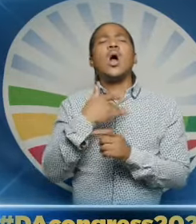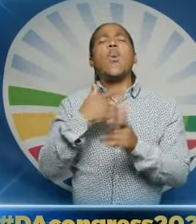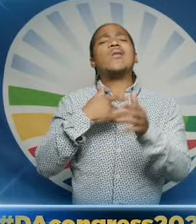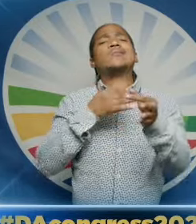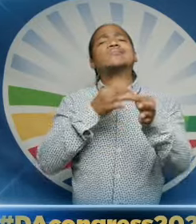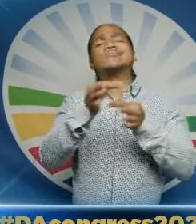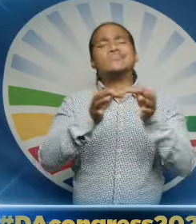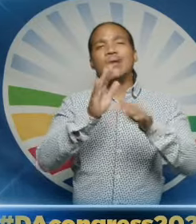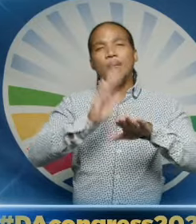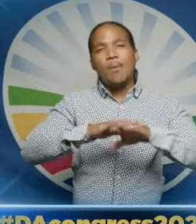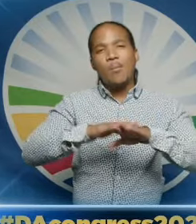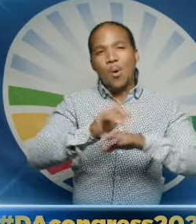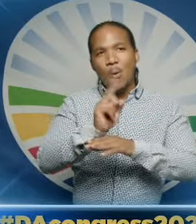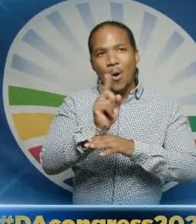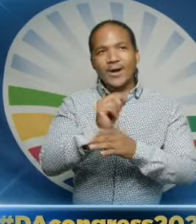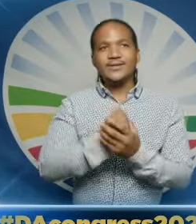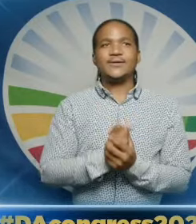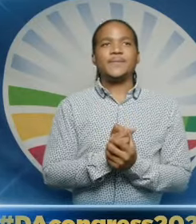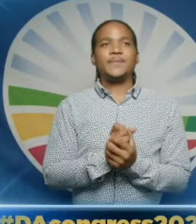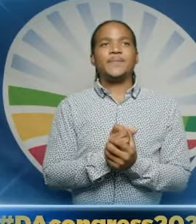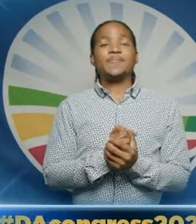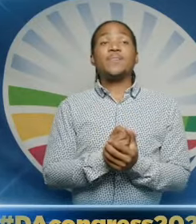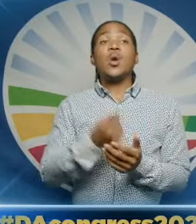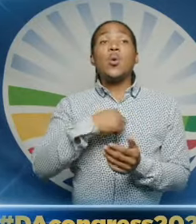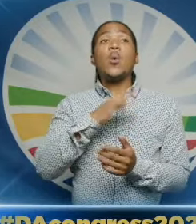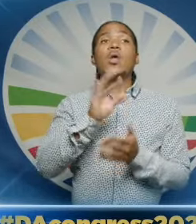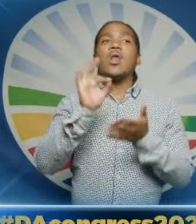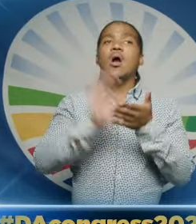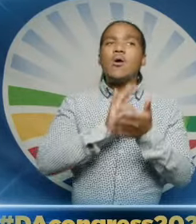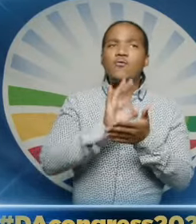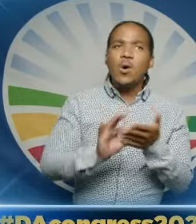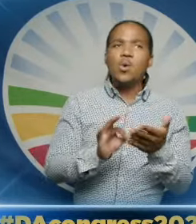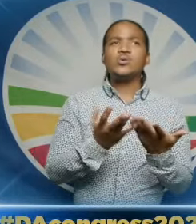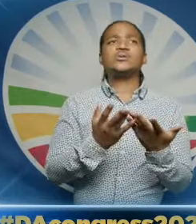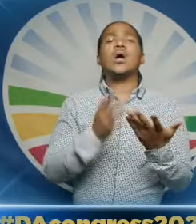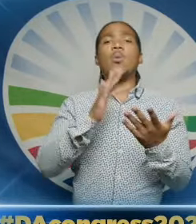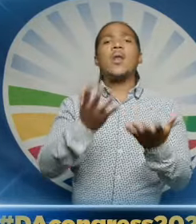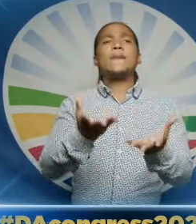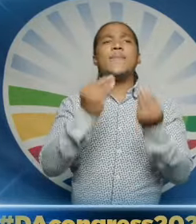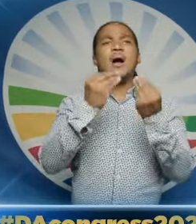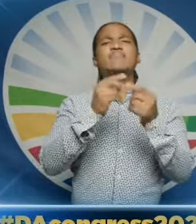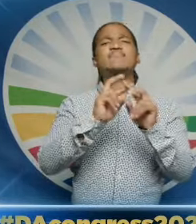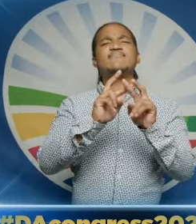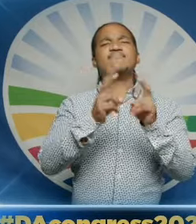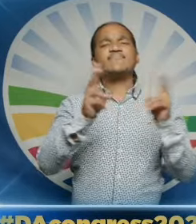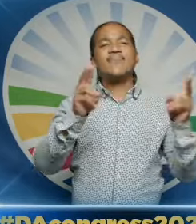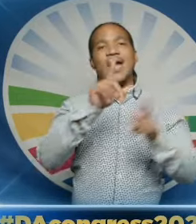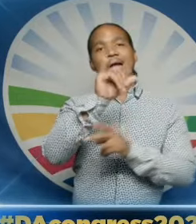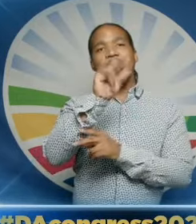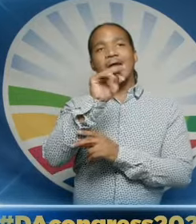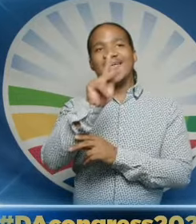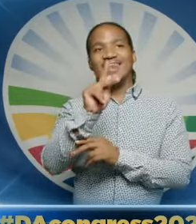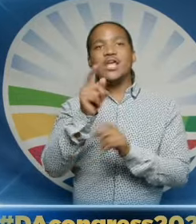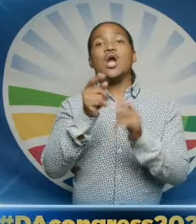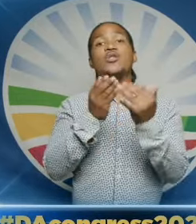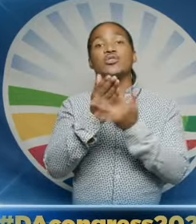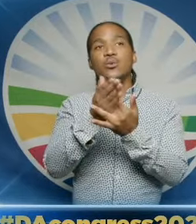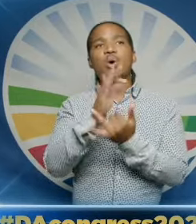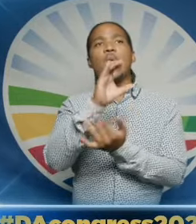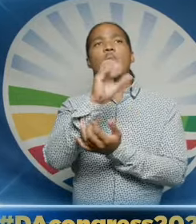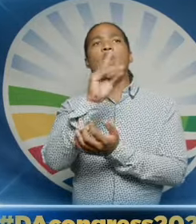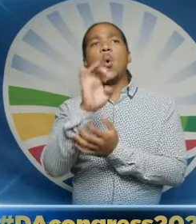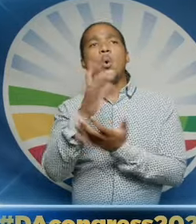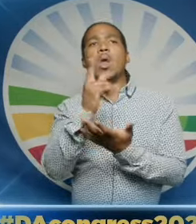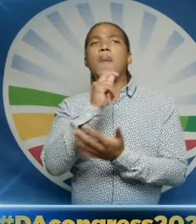that we don't all have to vote here. Many delegates, when they receive their link and their code, sometime before 6 a.m. tomorrow